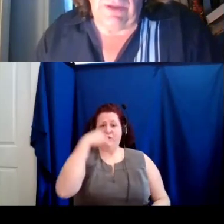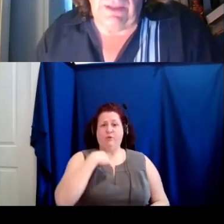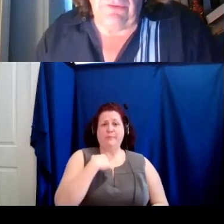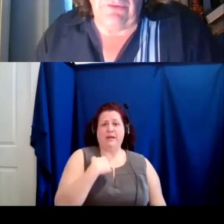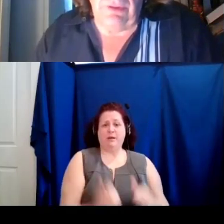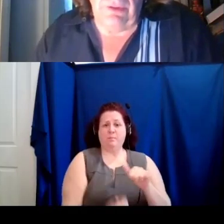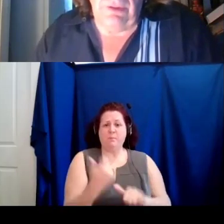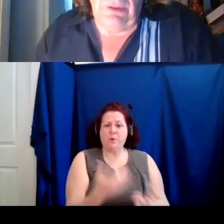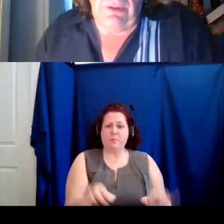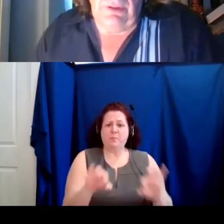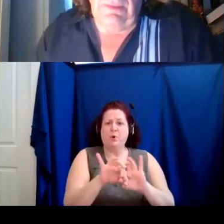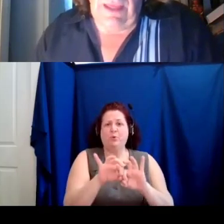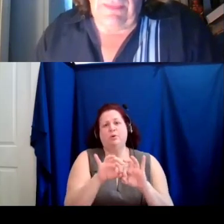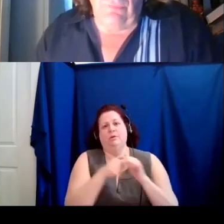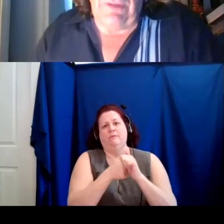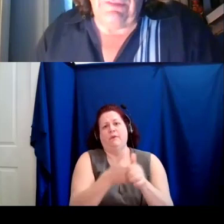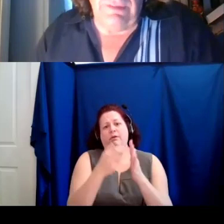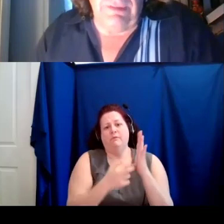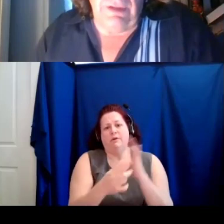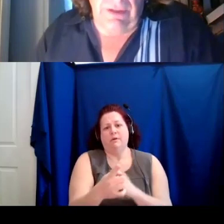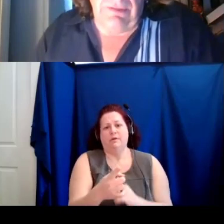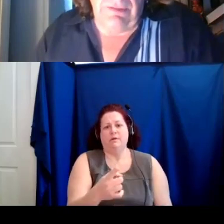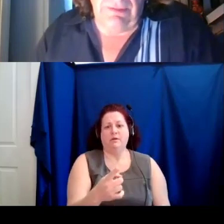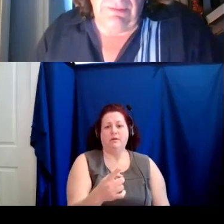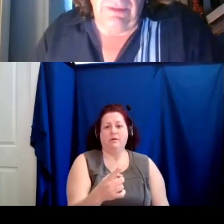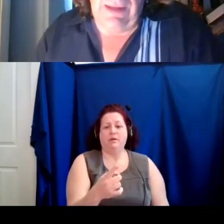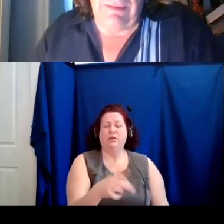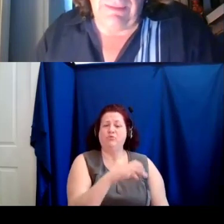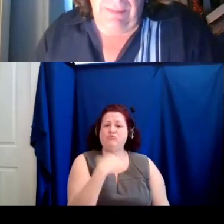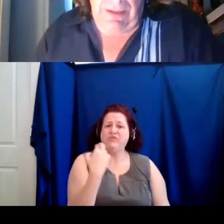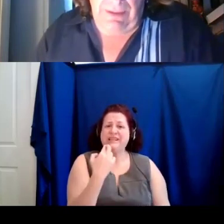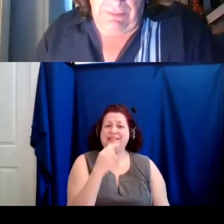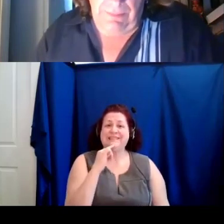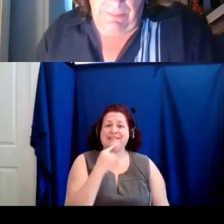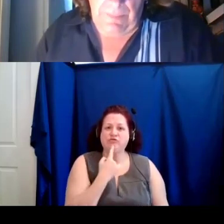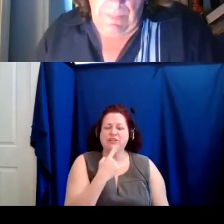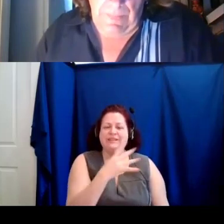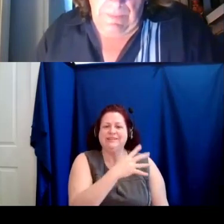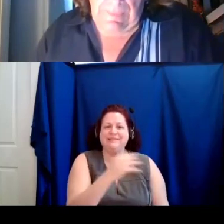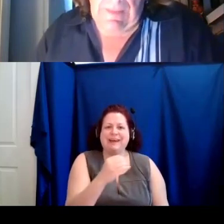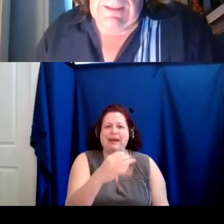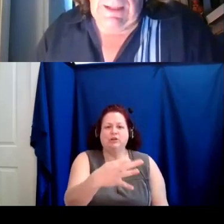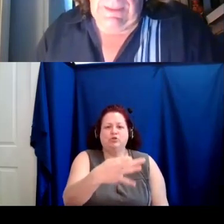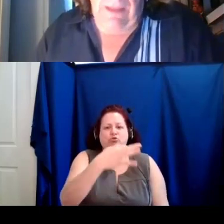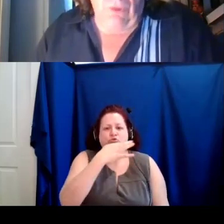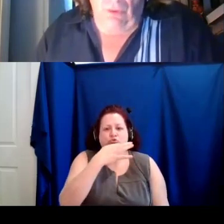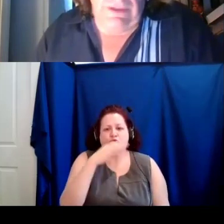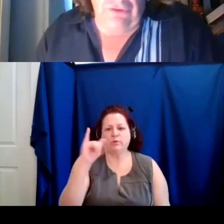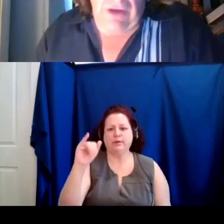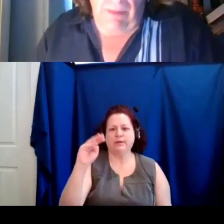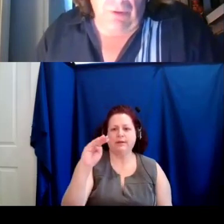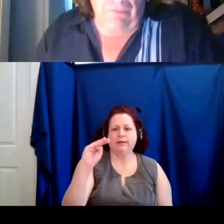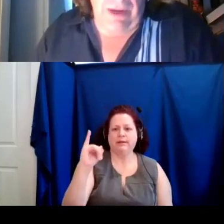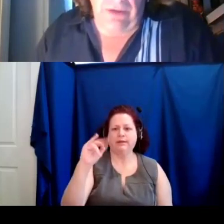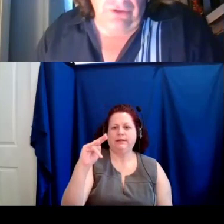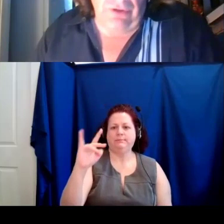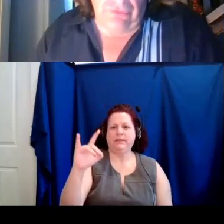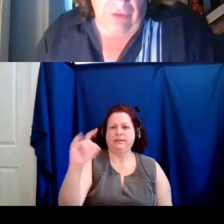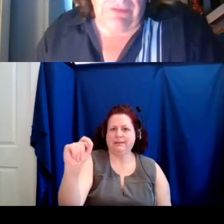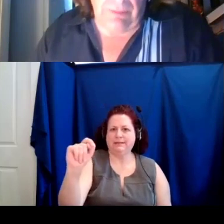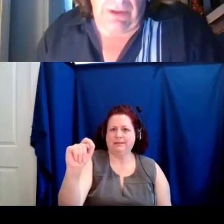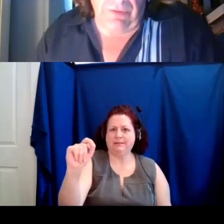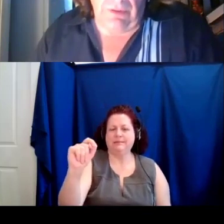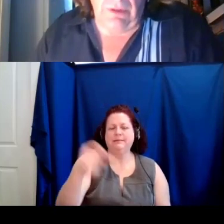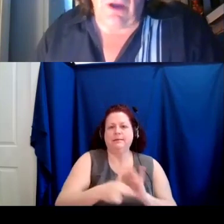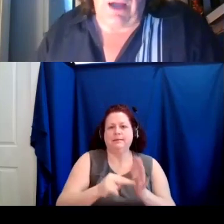this regulation, that the risk is serious and it's imminent. Again, holding a chair up over your head, you're going to